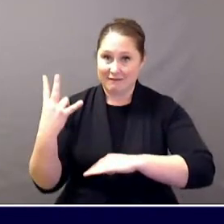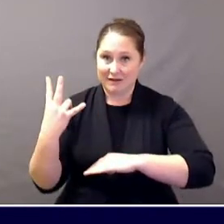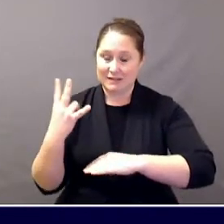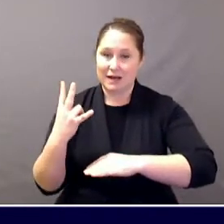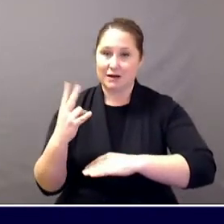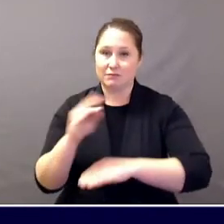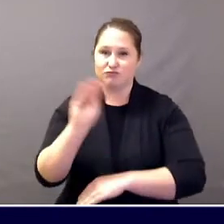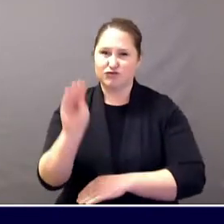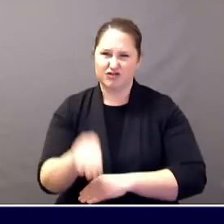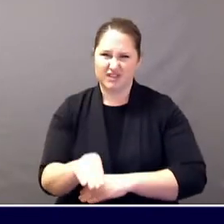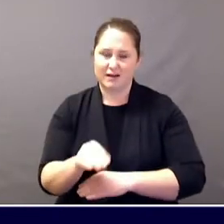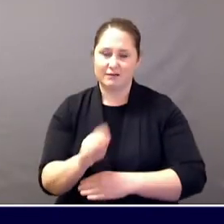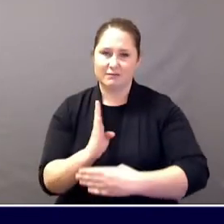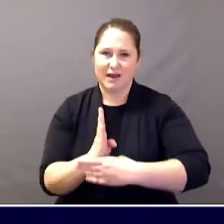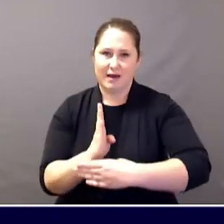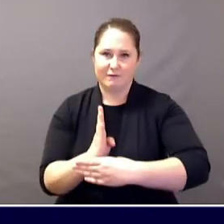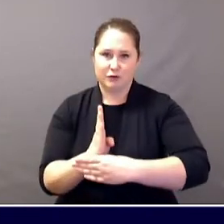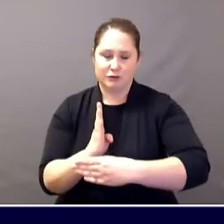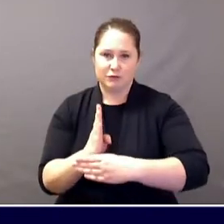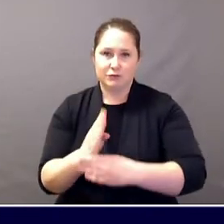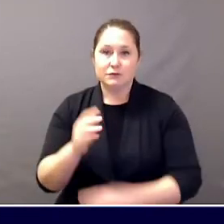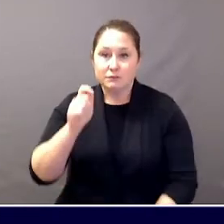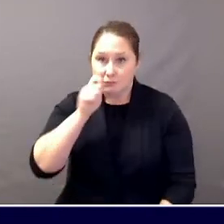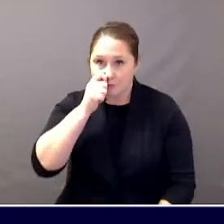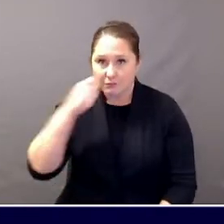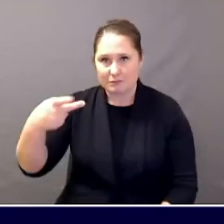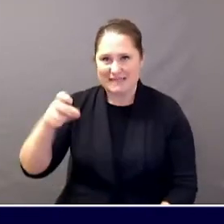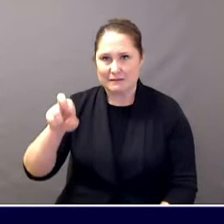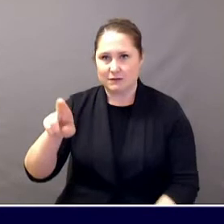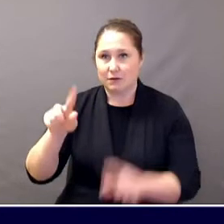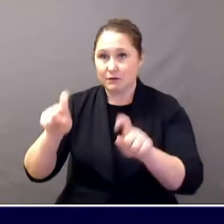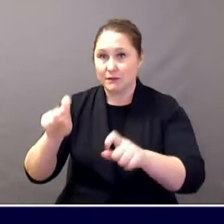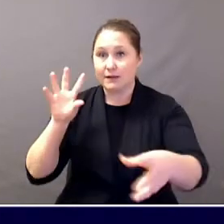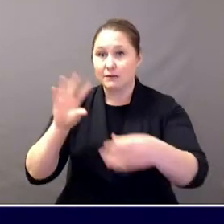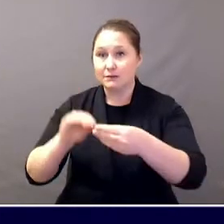for PCR tests conducted now stands at